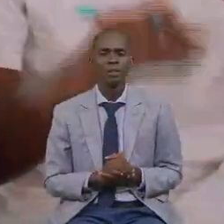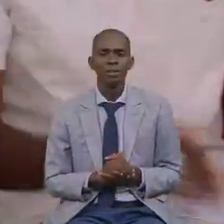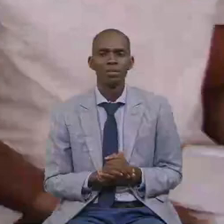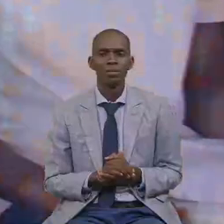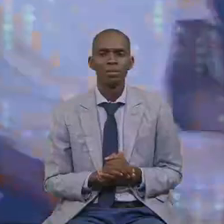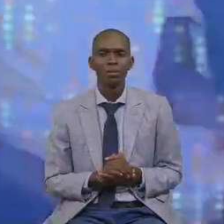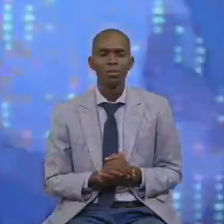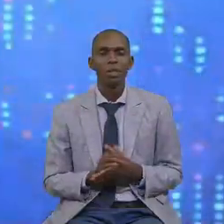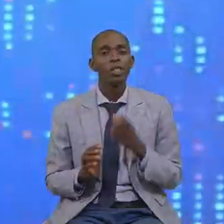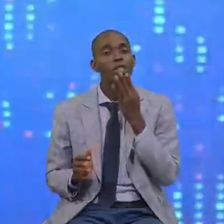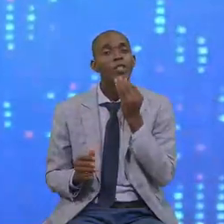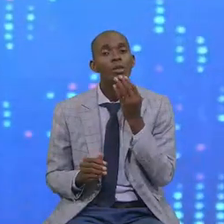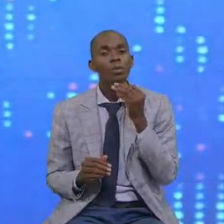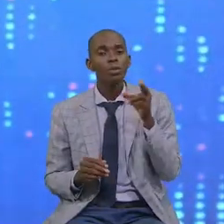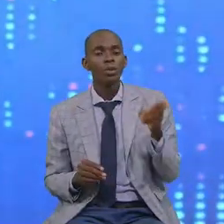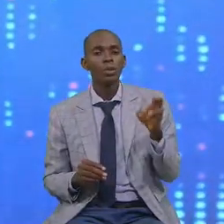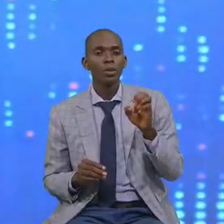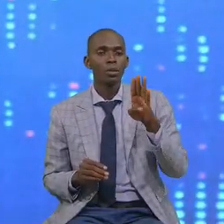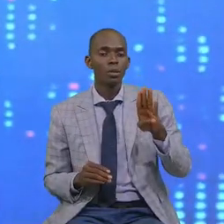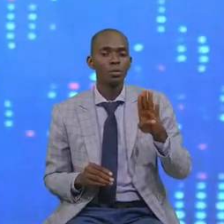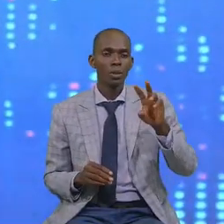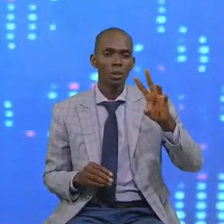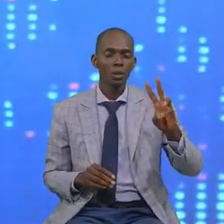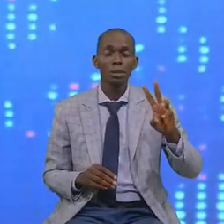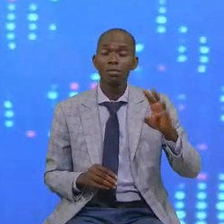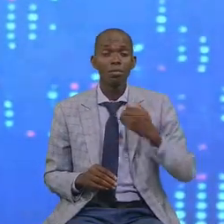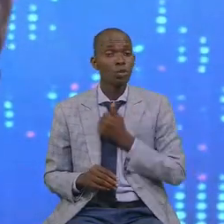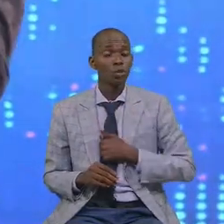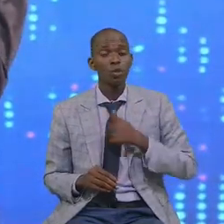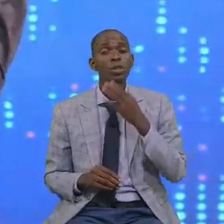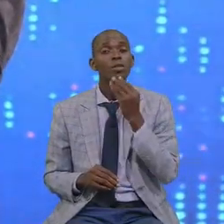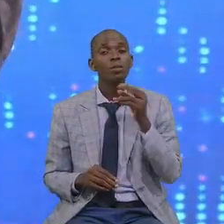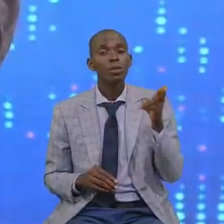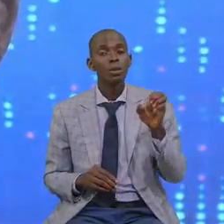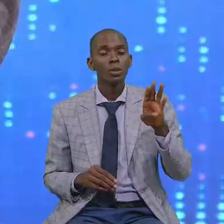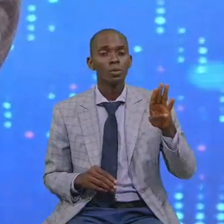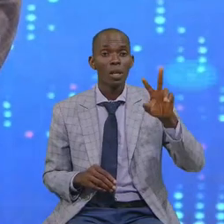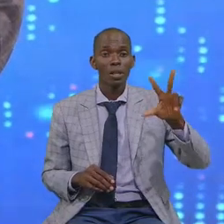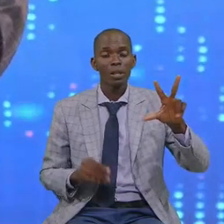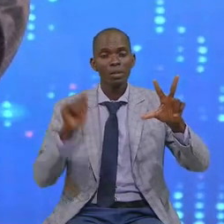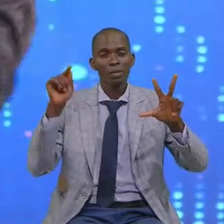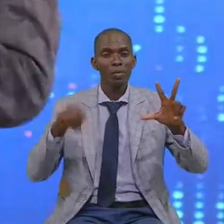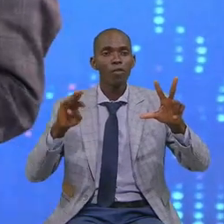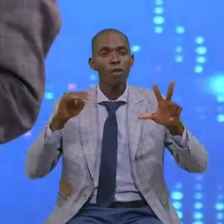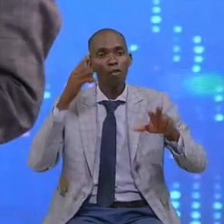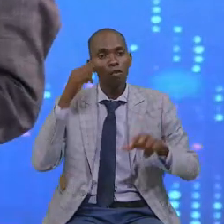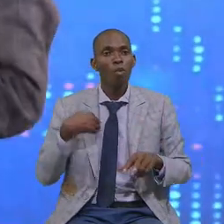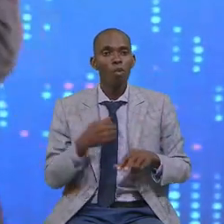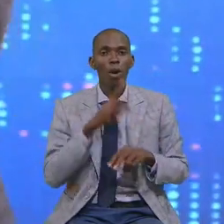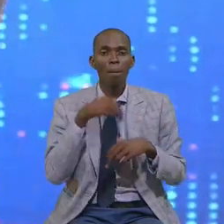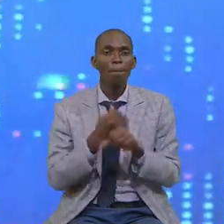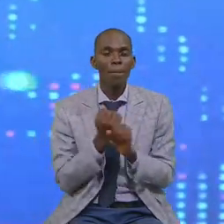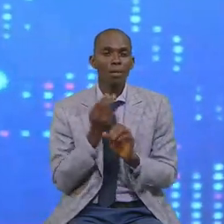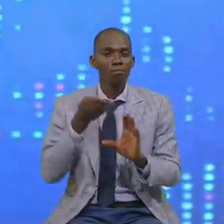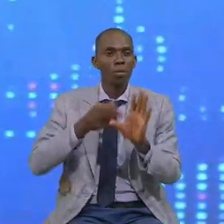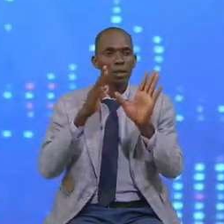Hebrews chapter 3, I'm looking at verse 14. For we are made partakers of Christ